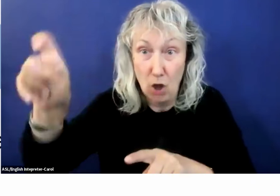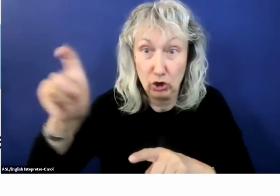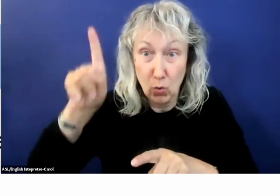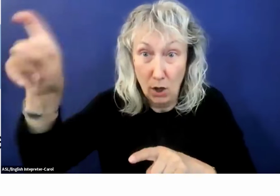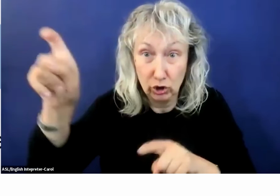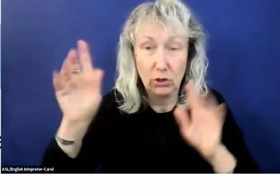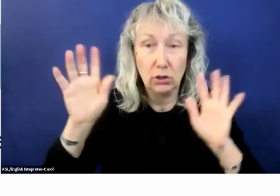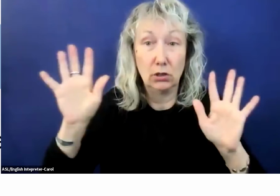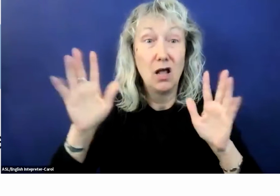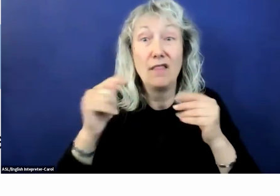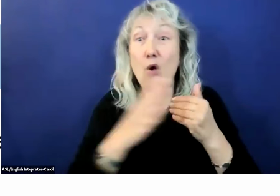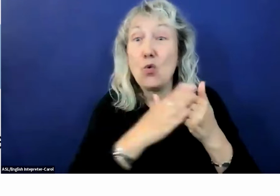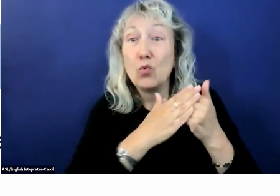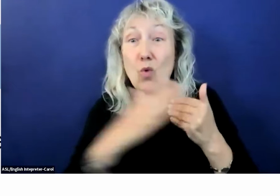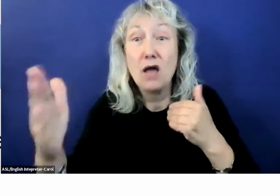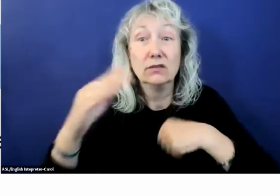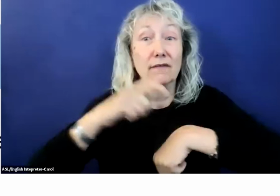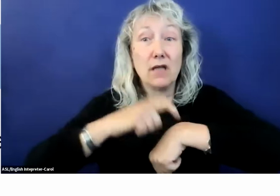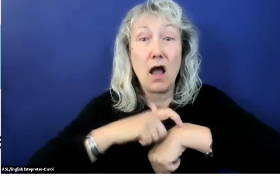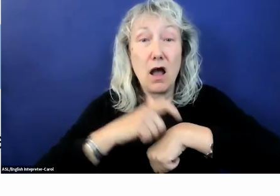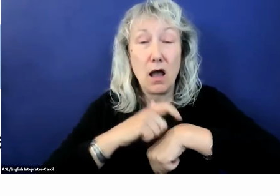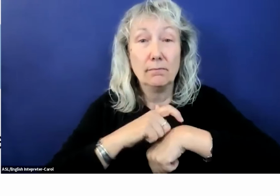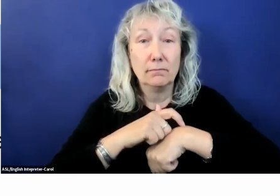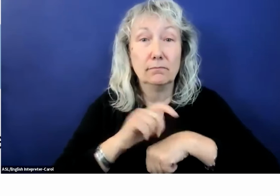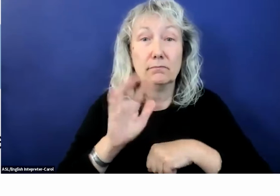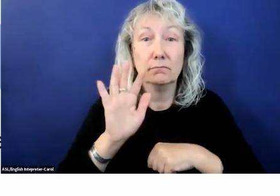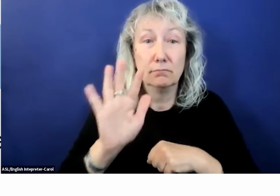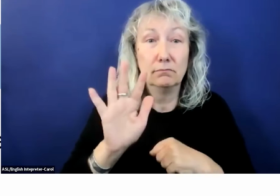keep all questions and comments relevant to the topic being covered.